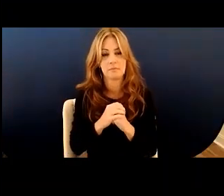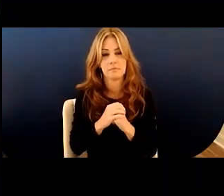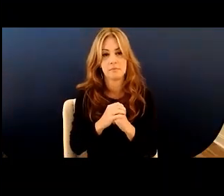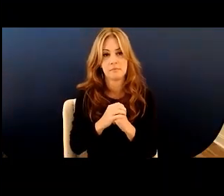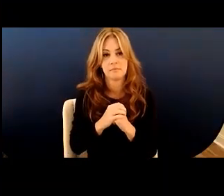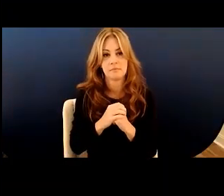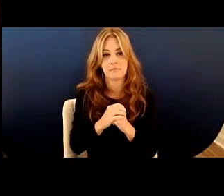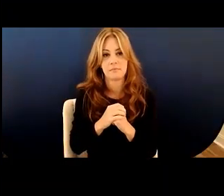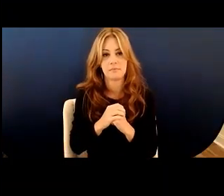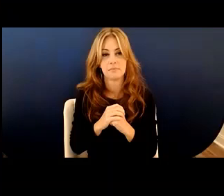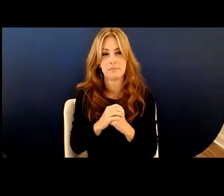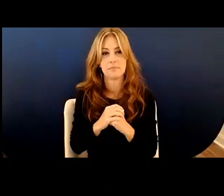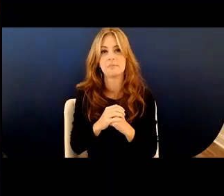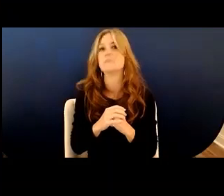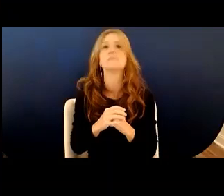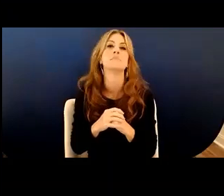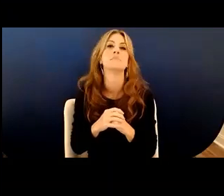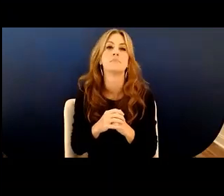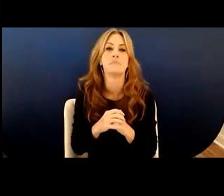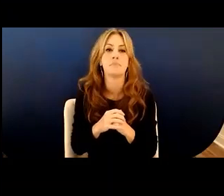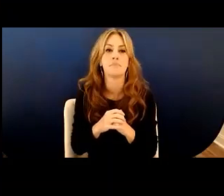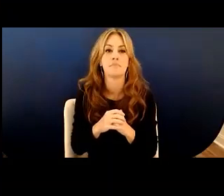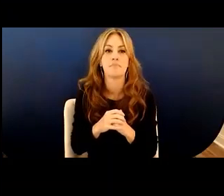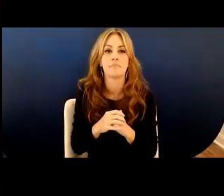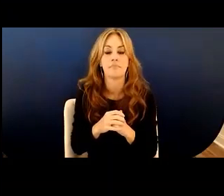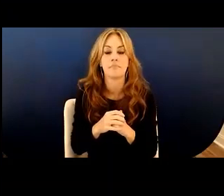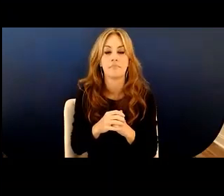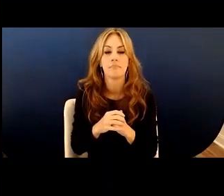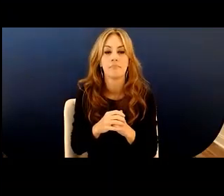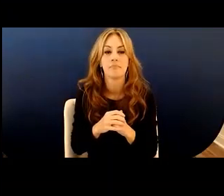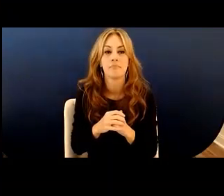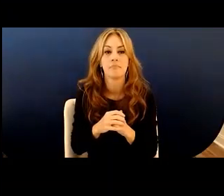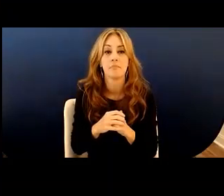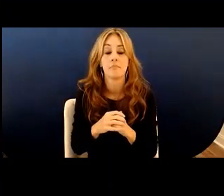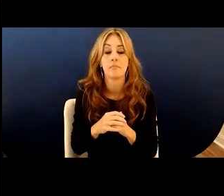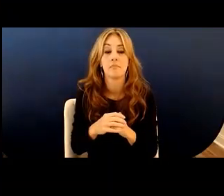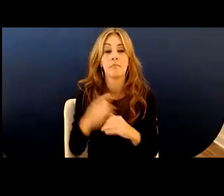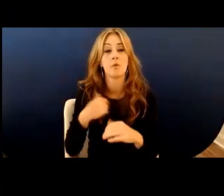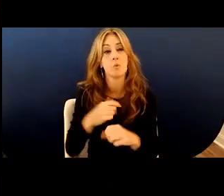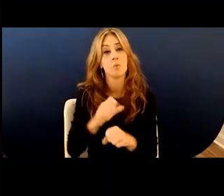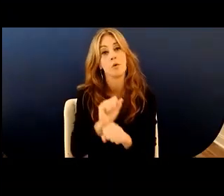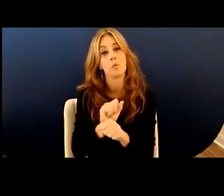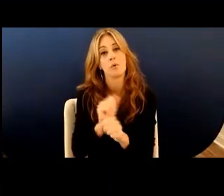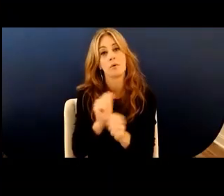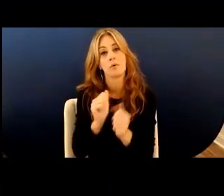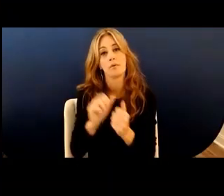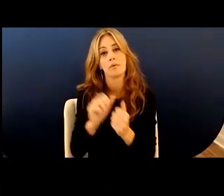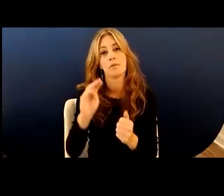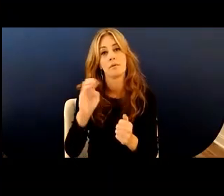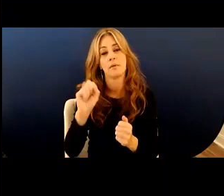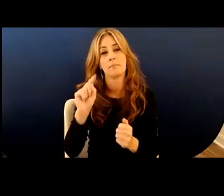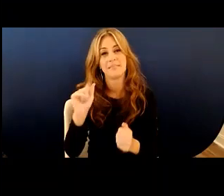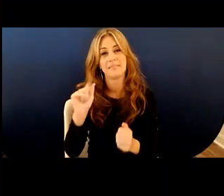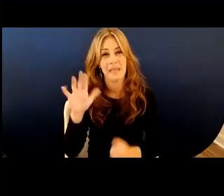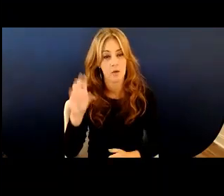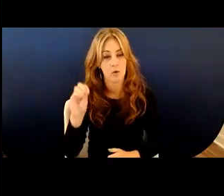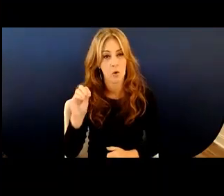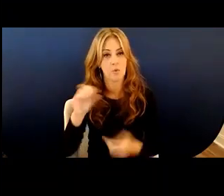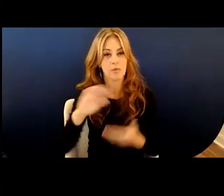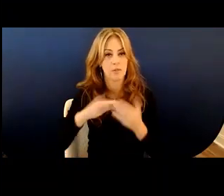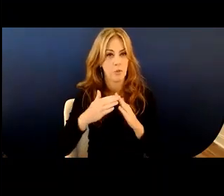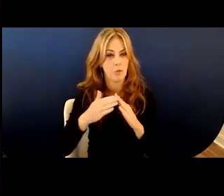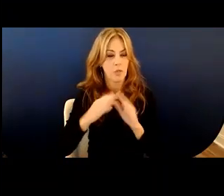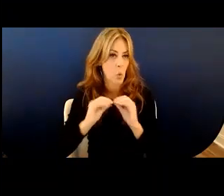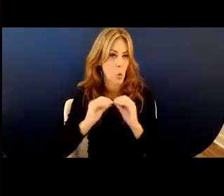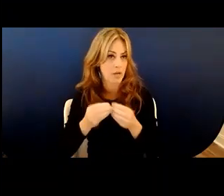Salazar, and Silvia Garcia Aguilar. We work on behalf of the Mixteco Indígena community organization. I'll just stop it